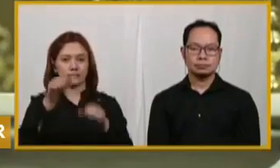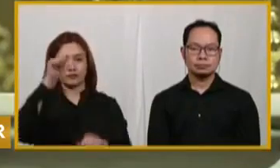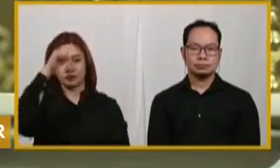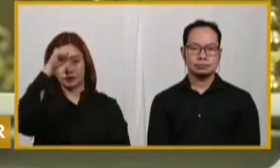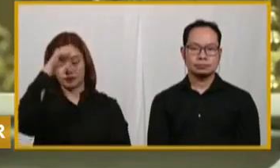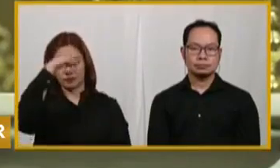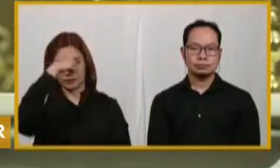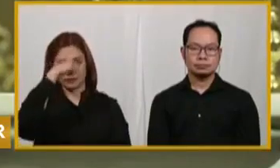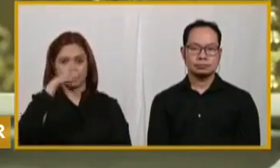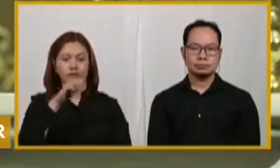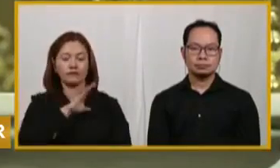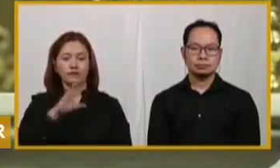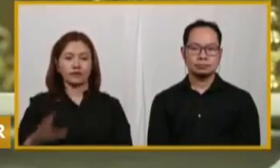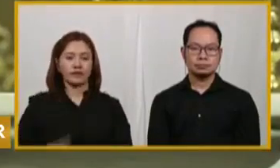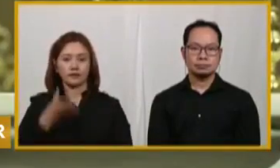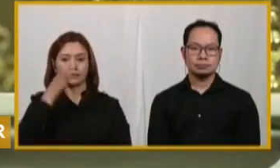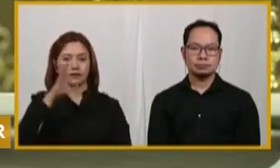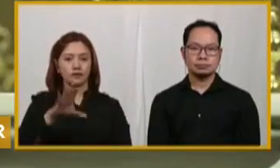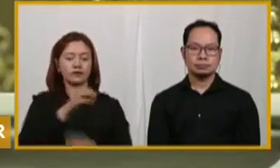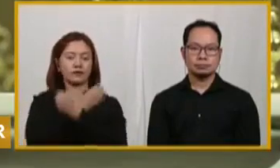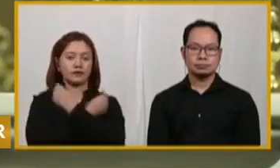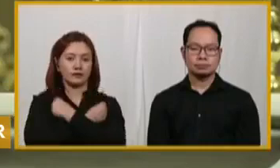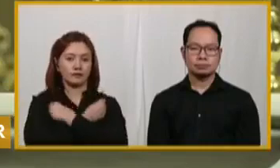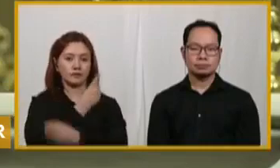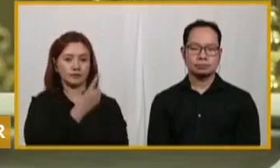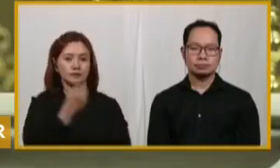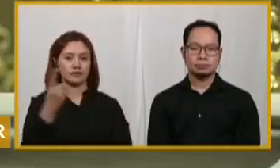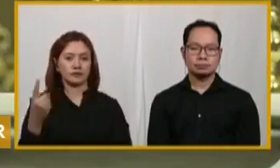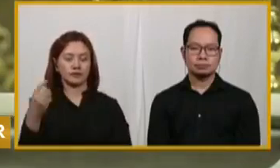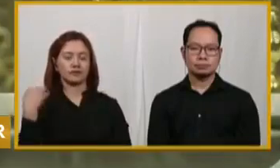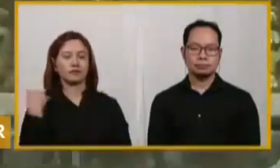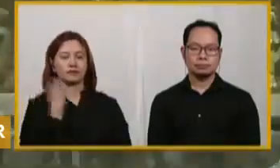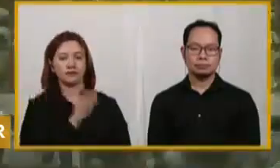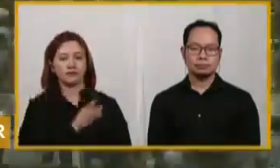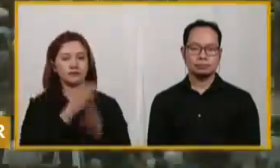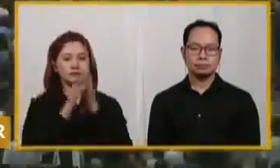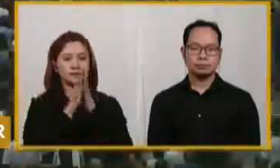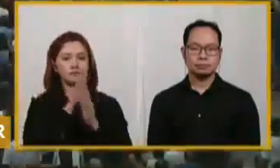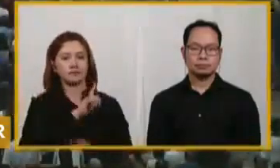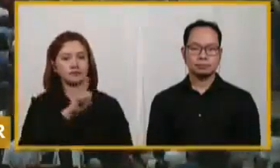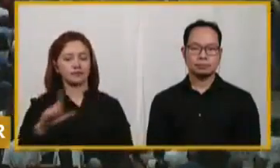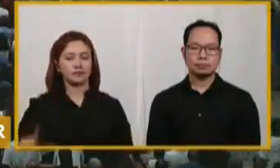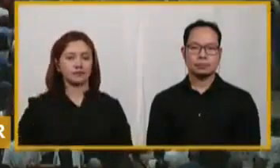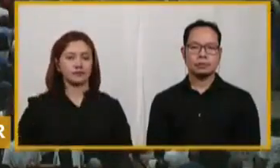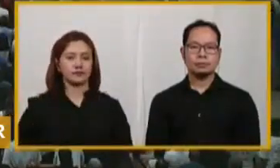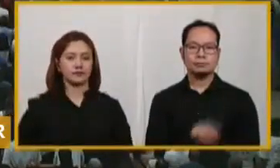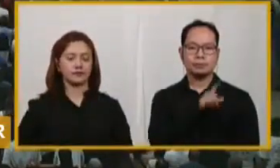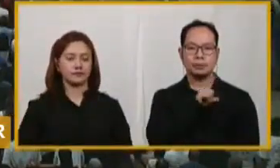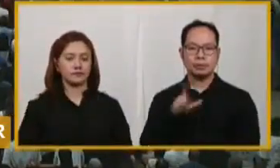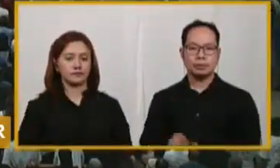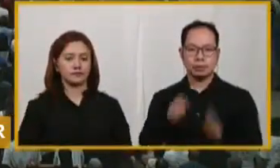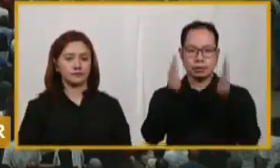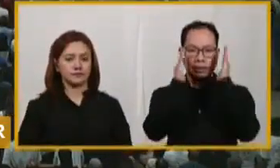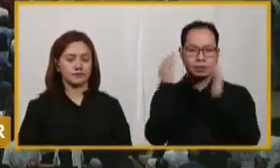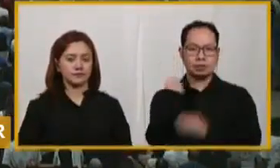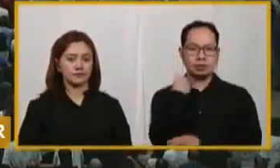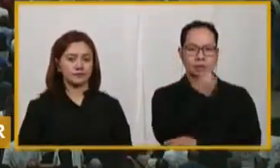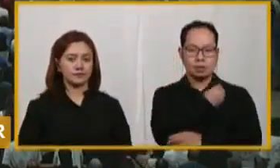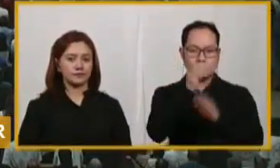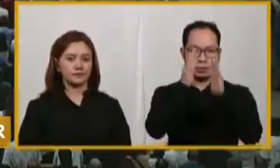Christ's command to love one another. Let us pray to the Lord. Lord, hear our